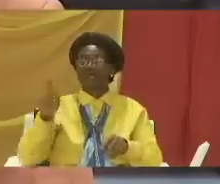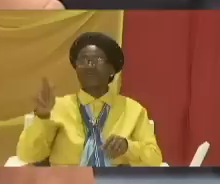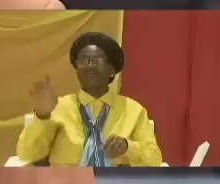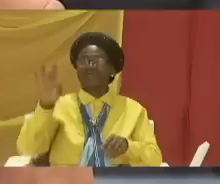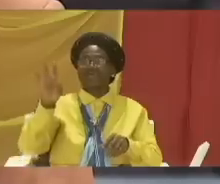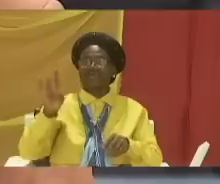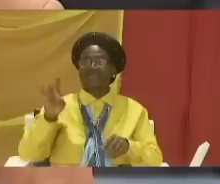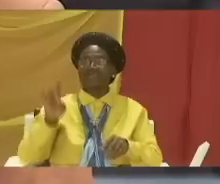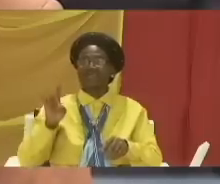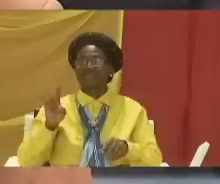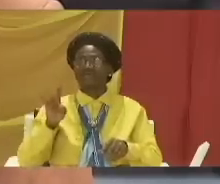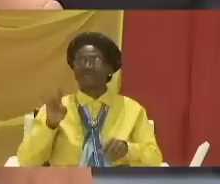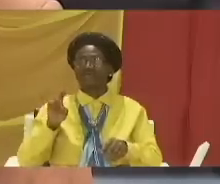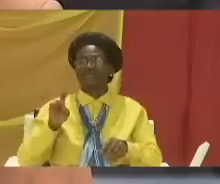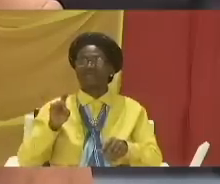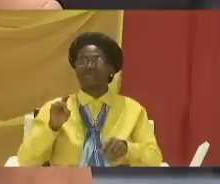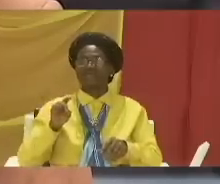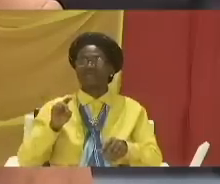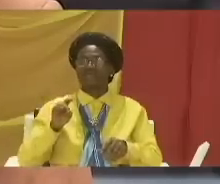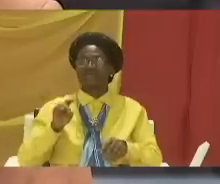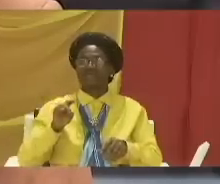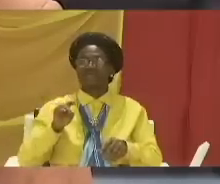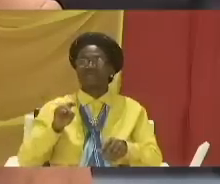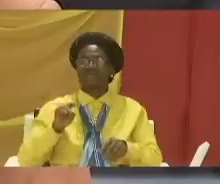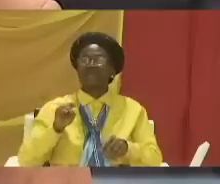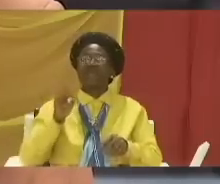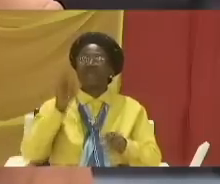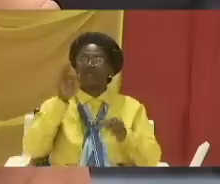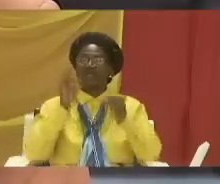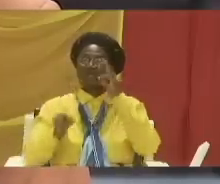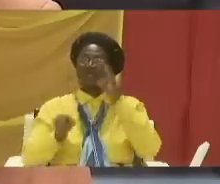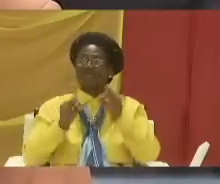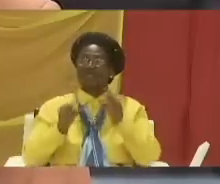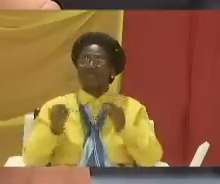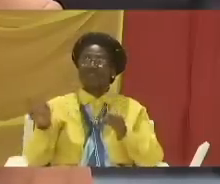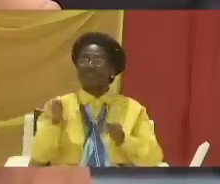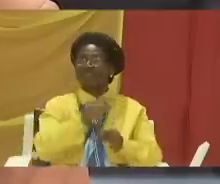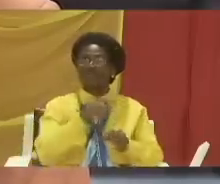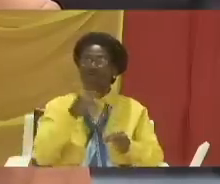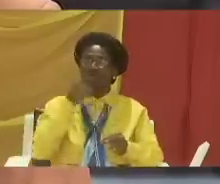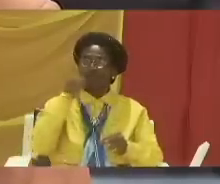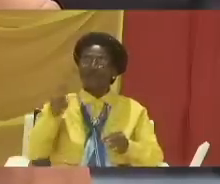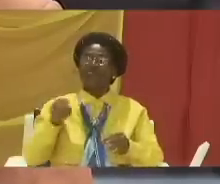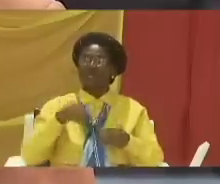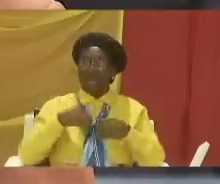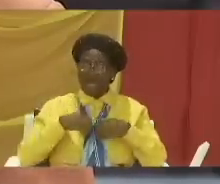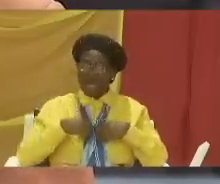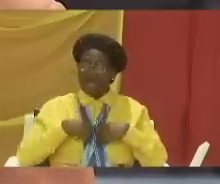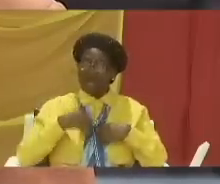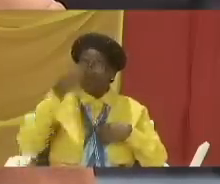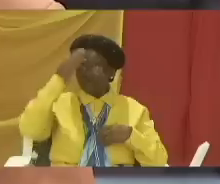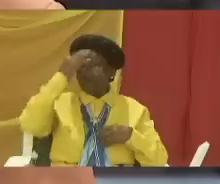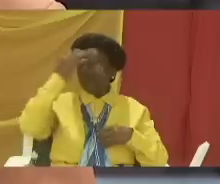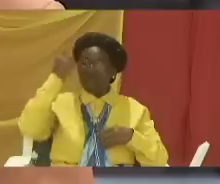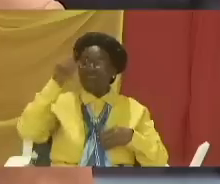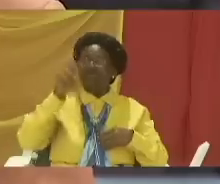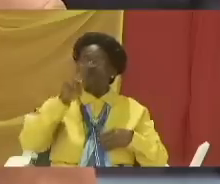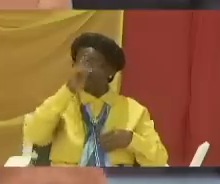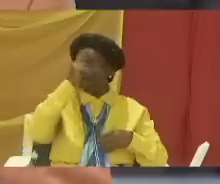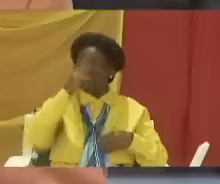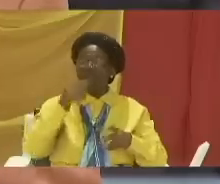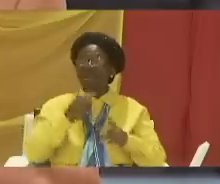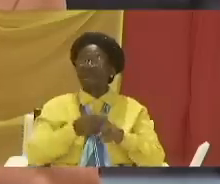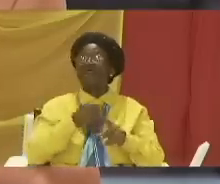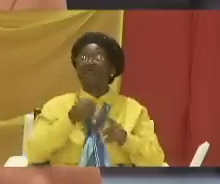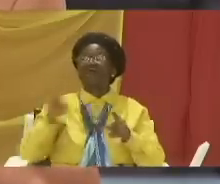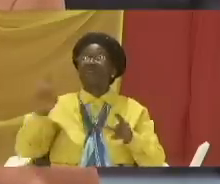If you have taken note of the conditions in verse 1 and 2, in fact, in verse 2, it says, the